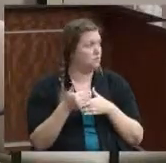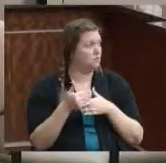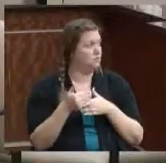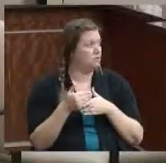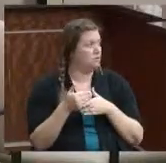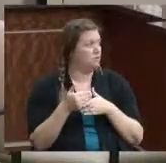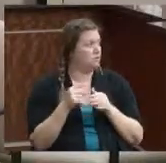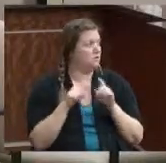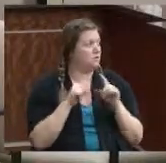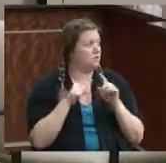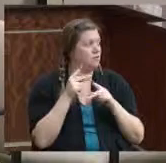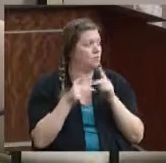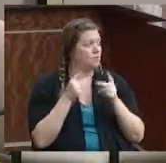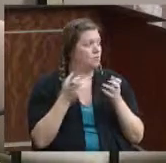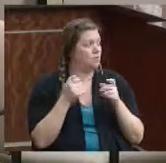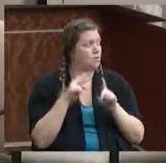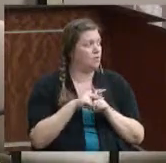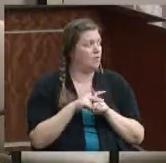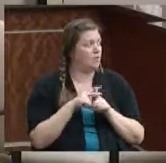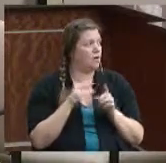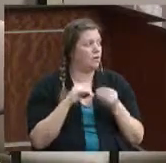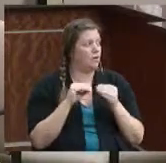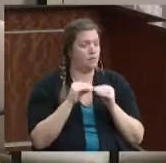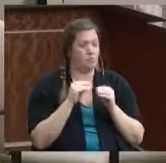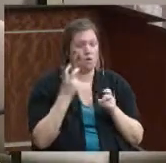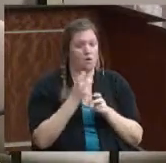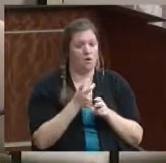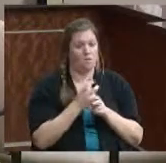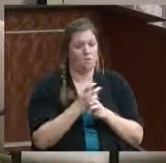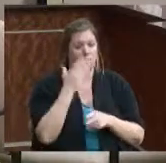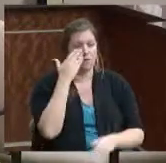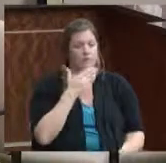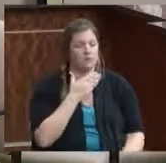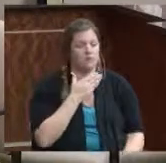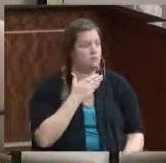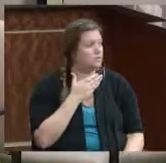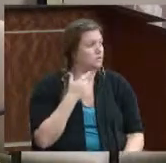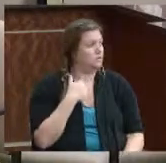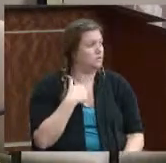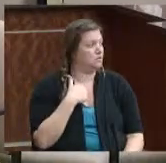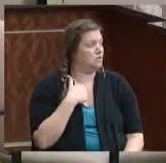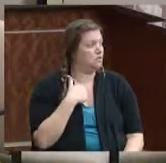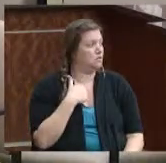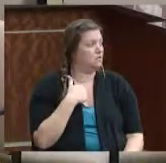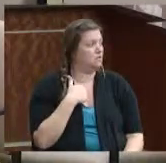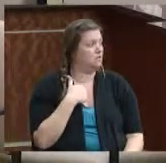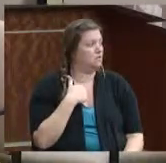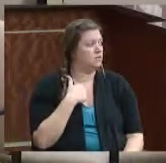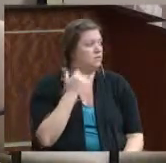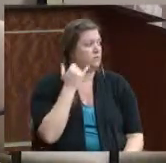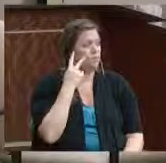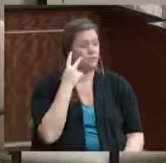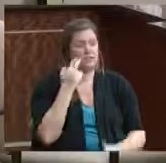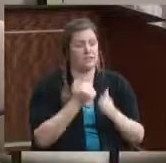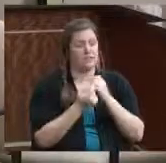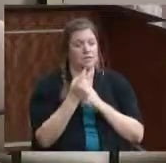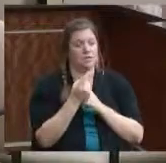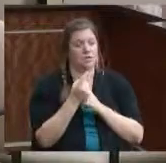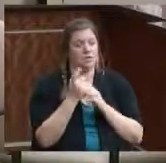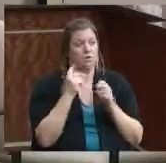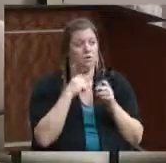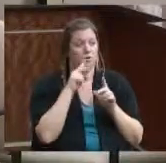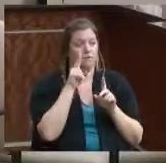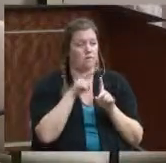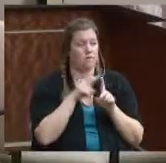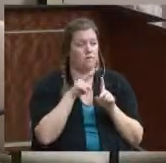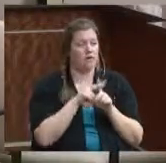all sorts of people wanting to file, not make it more complicated up front. And I wondered if that would have a chilling effect if you would see some candidate that would file